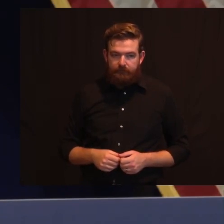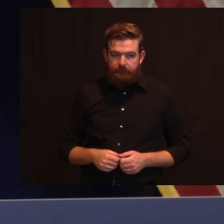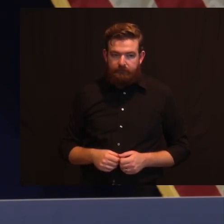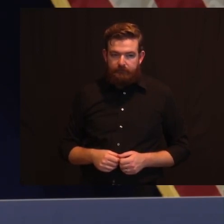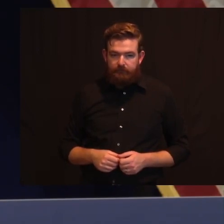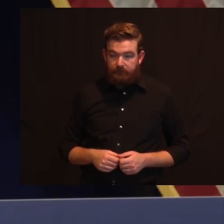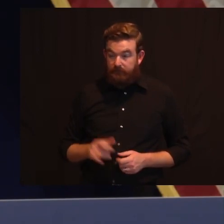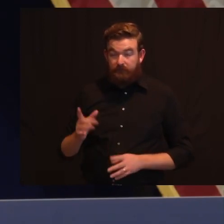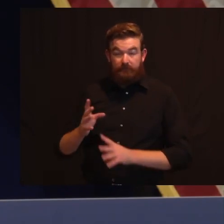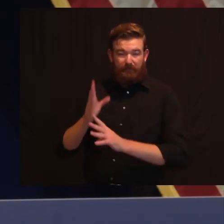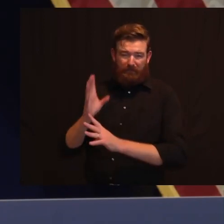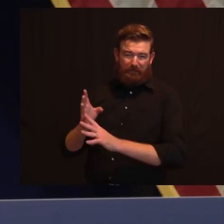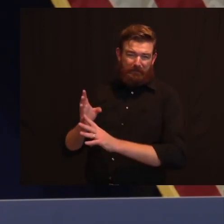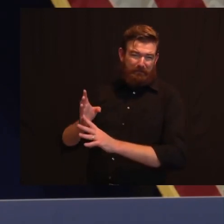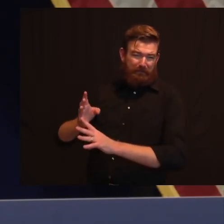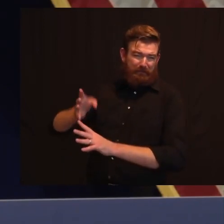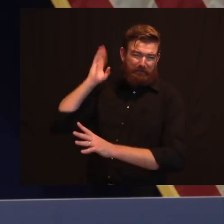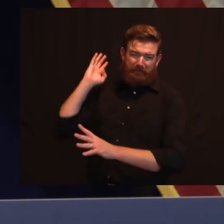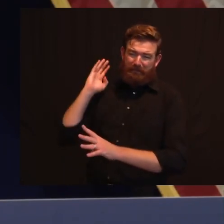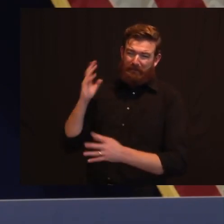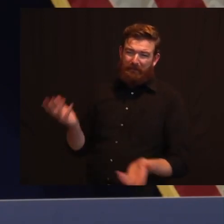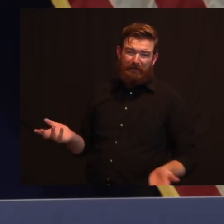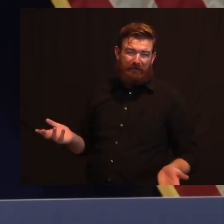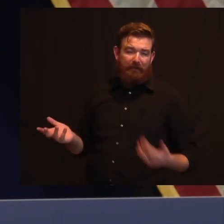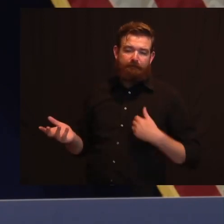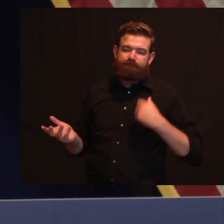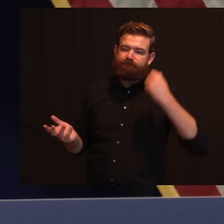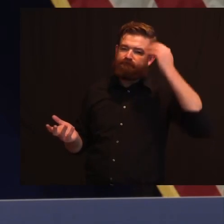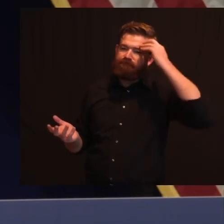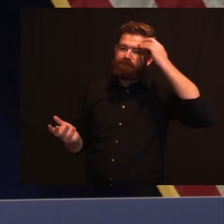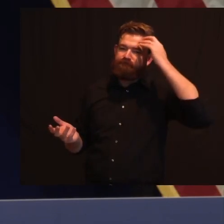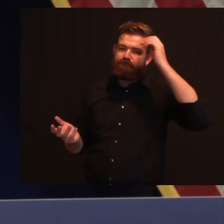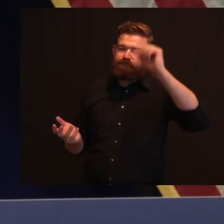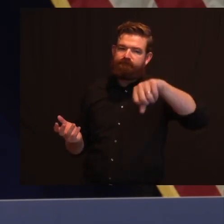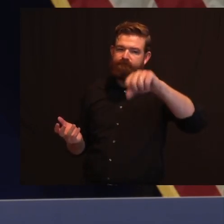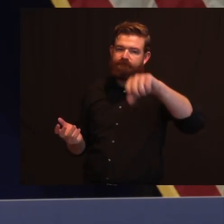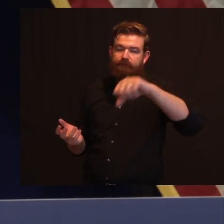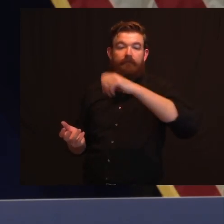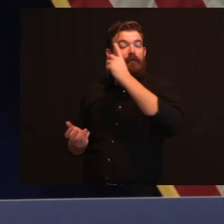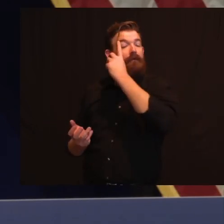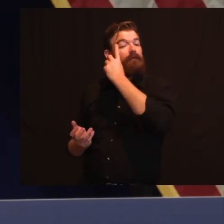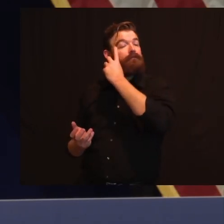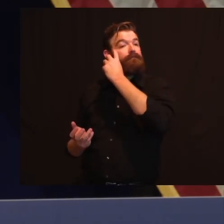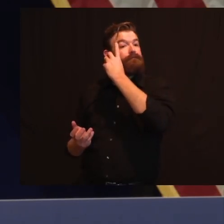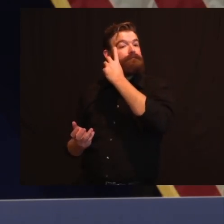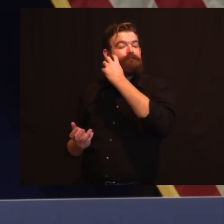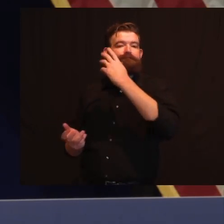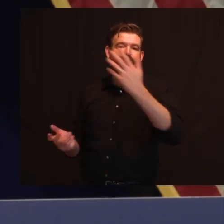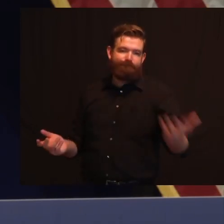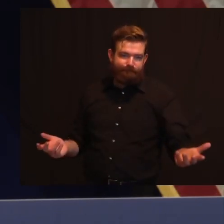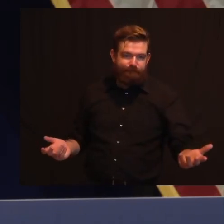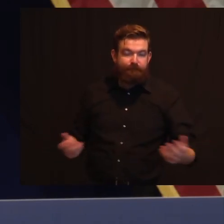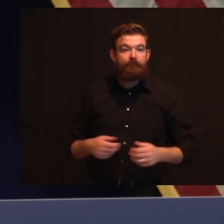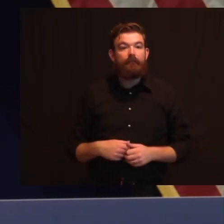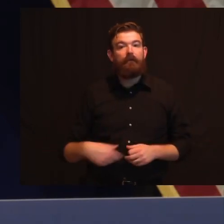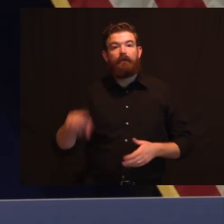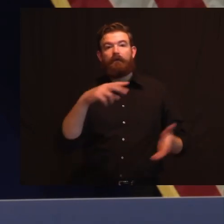But I do want to say this. Don't believe everything you read on Facebook. Myth number